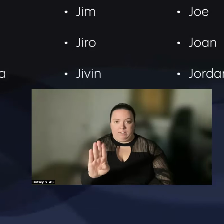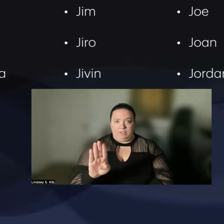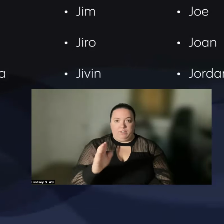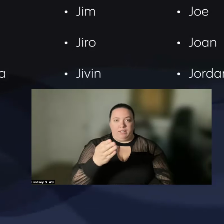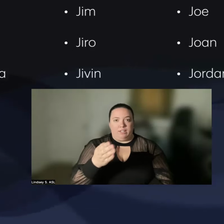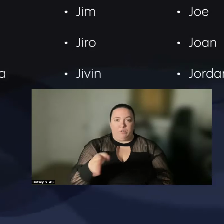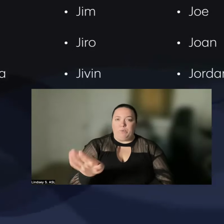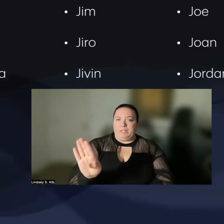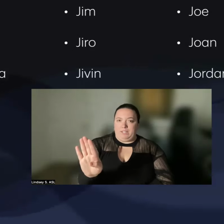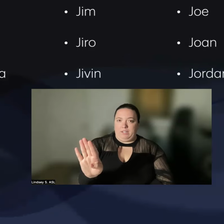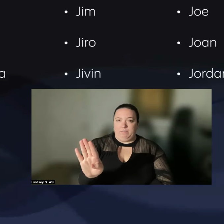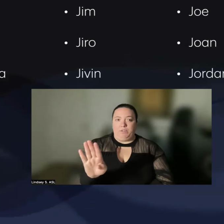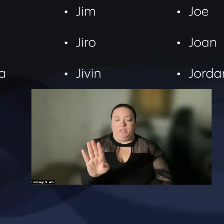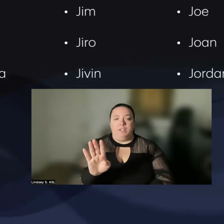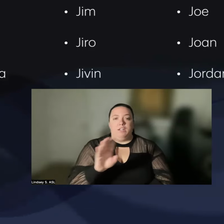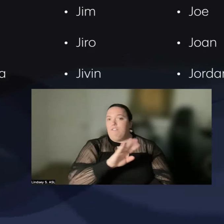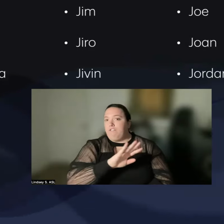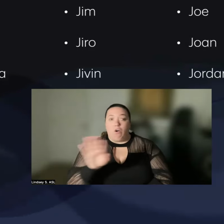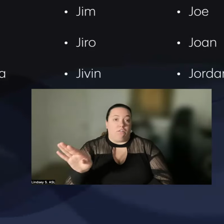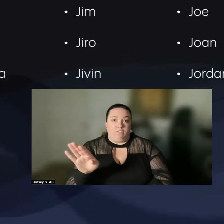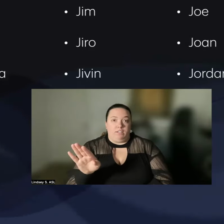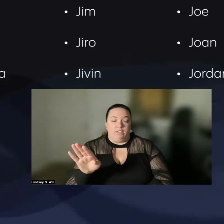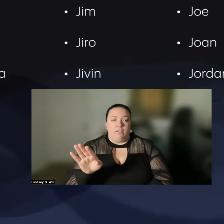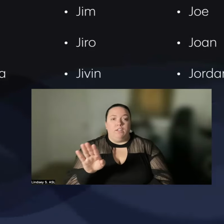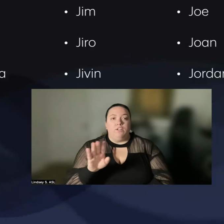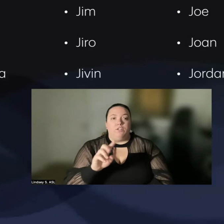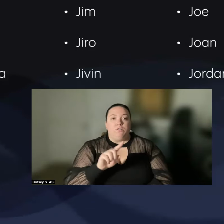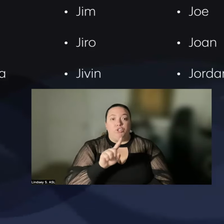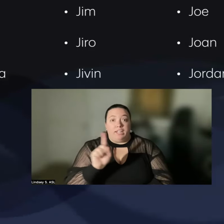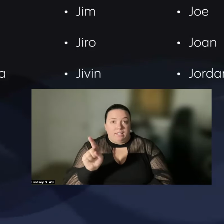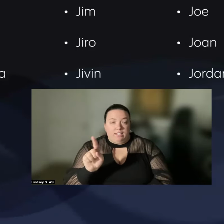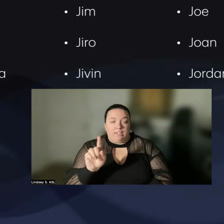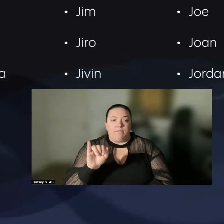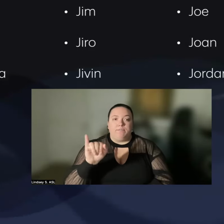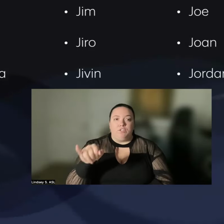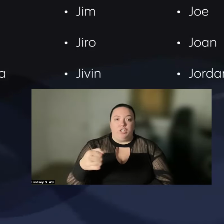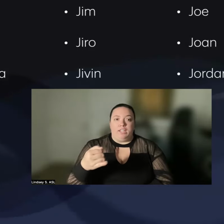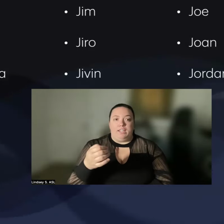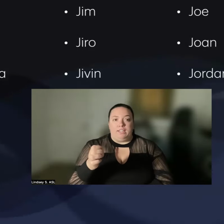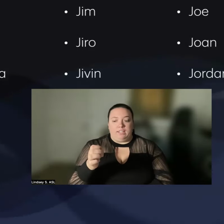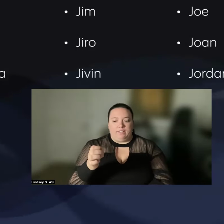JACOB. So it's like a twisting motion for all of these. So JE,